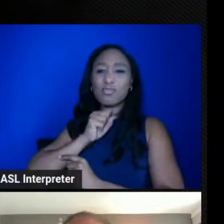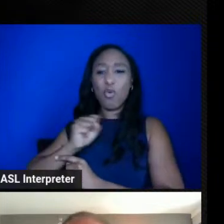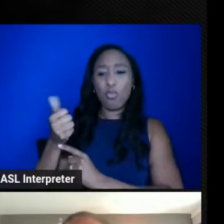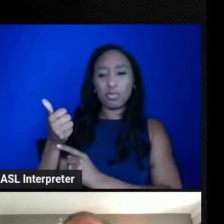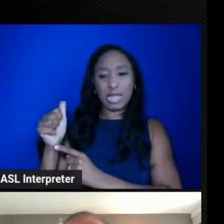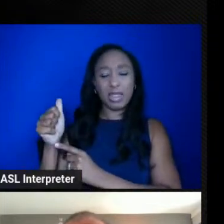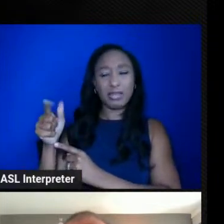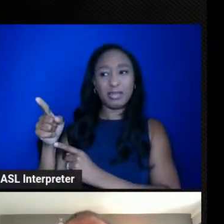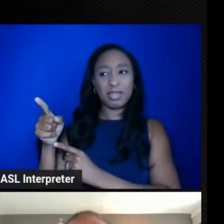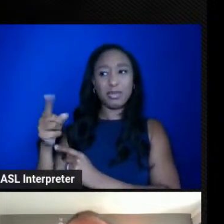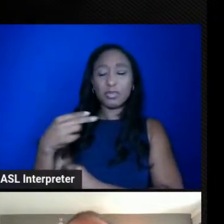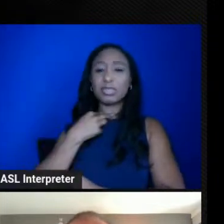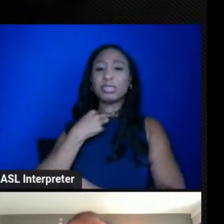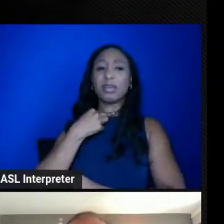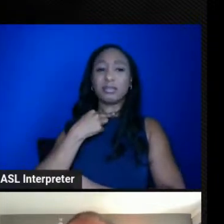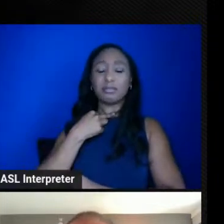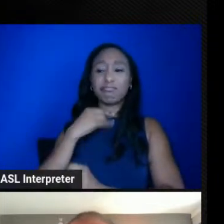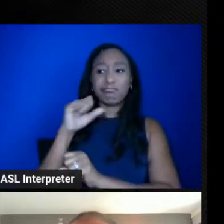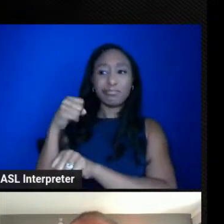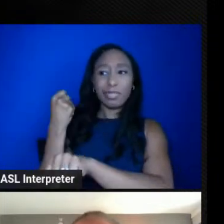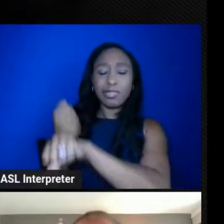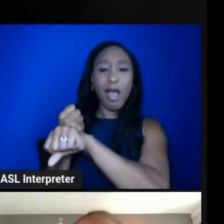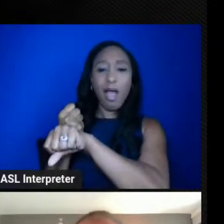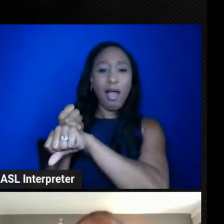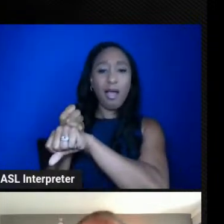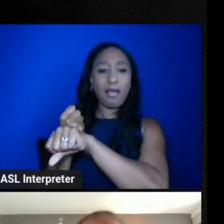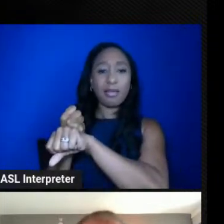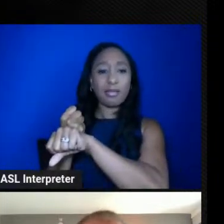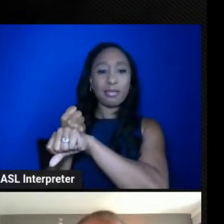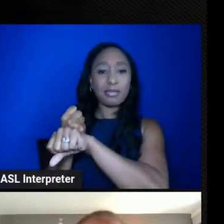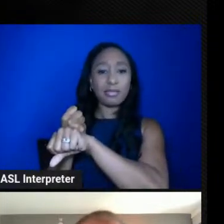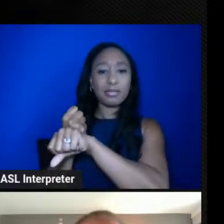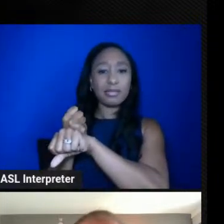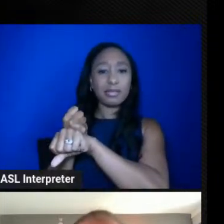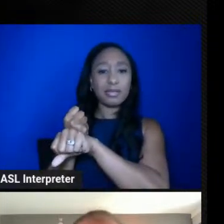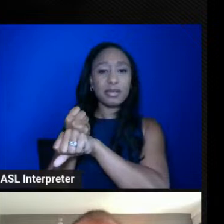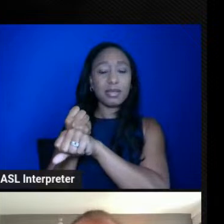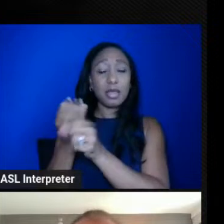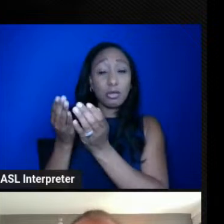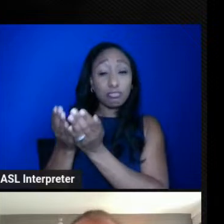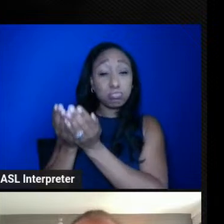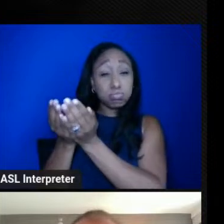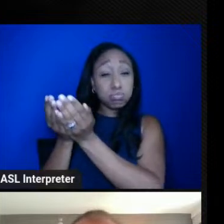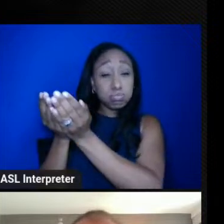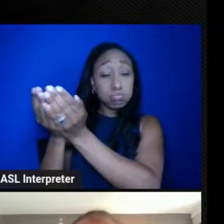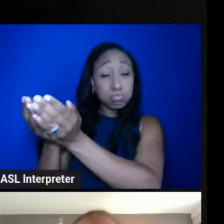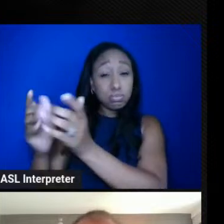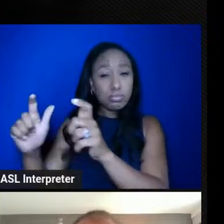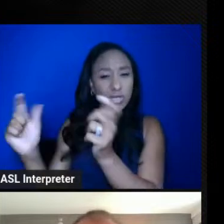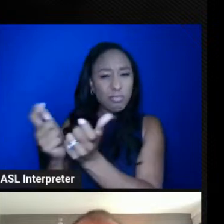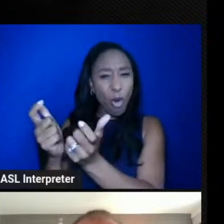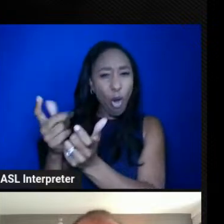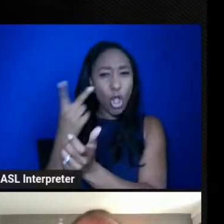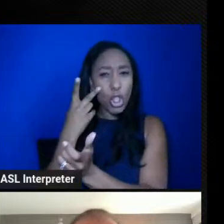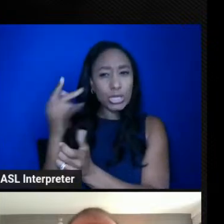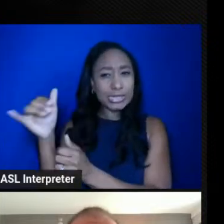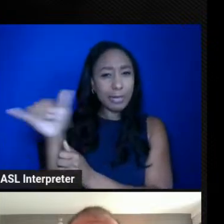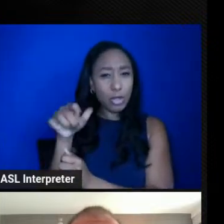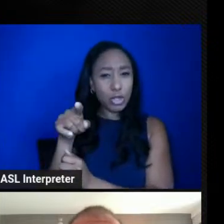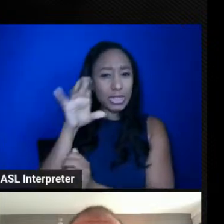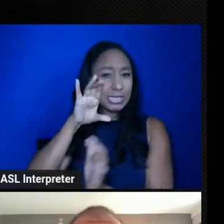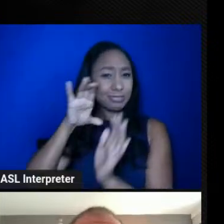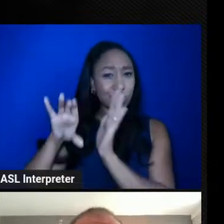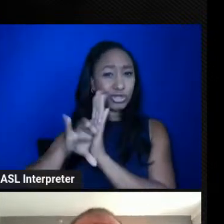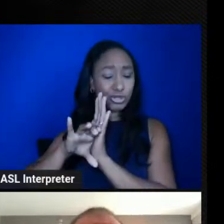was stuck, locked in the belly of a small ship that probably looked a lot like this one, that was